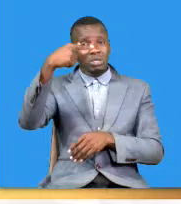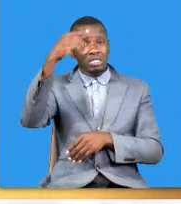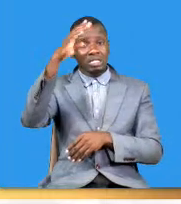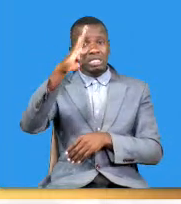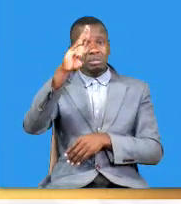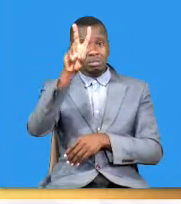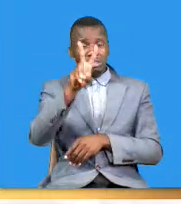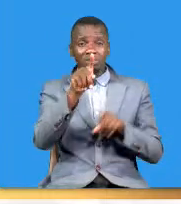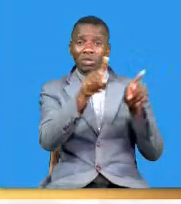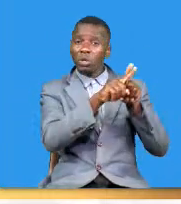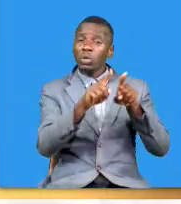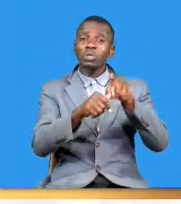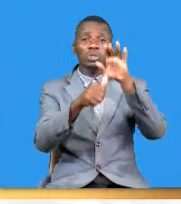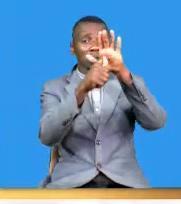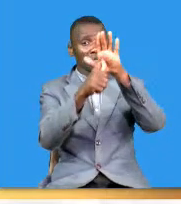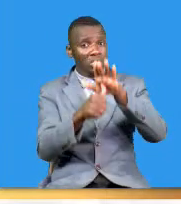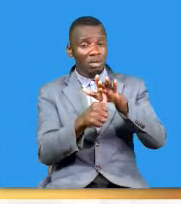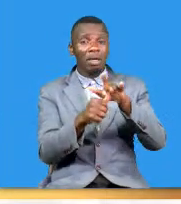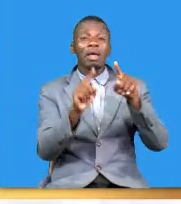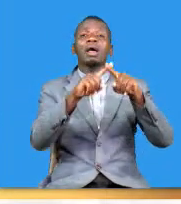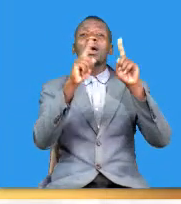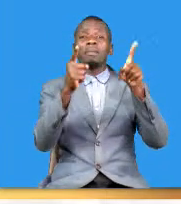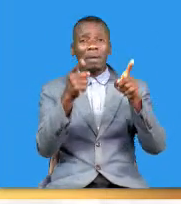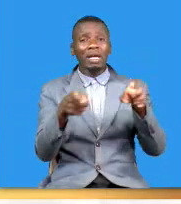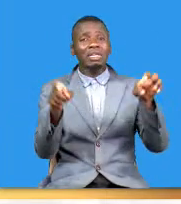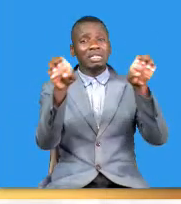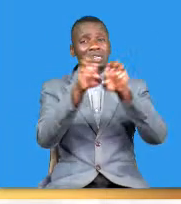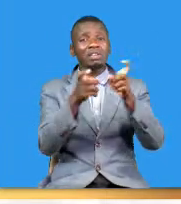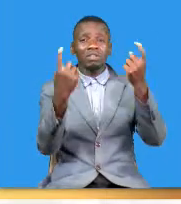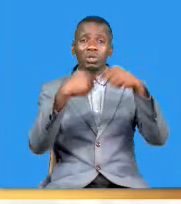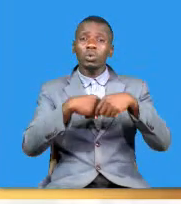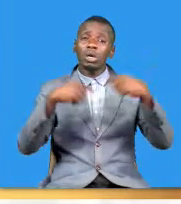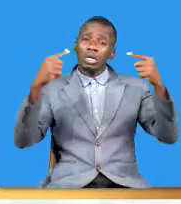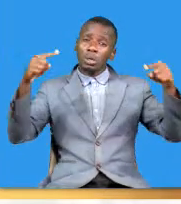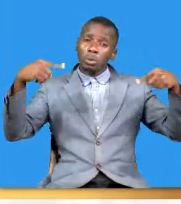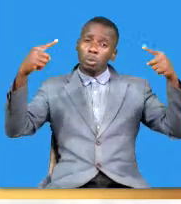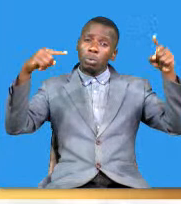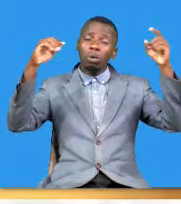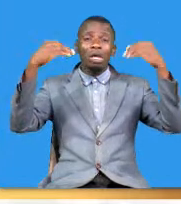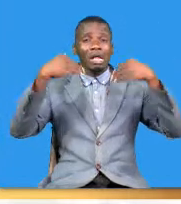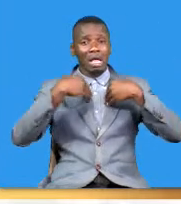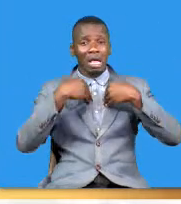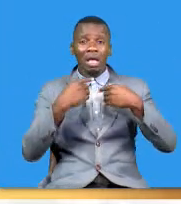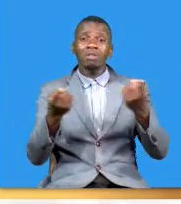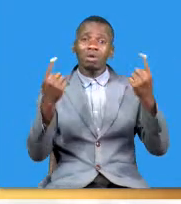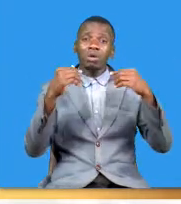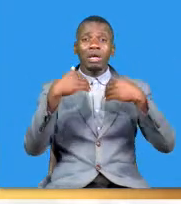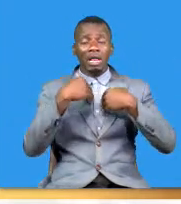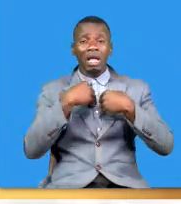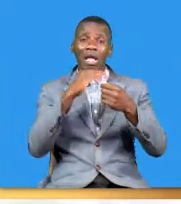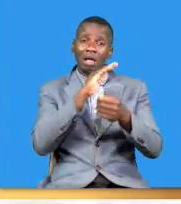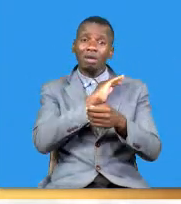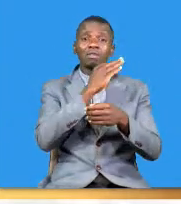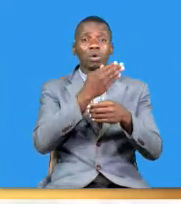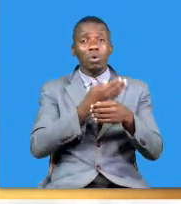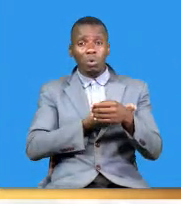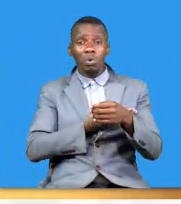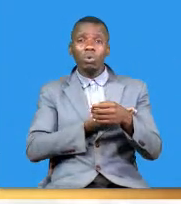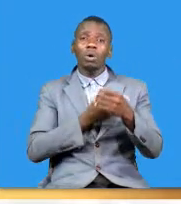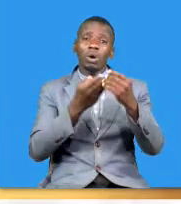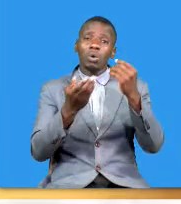discrimination. However, despite the progress made so far in securing women's rights both locally and